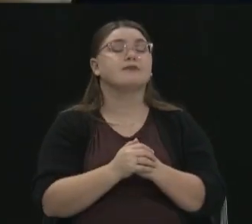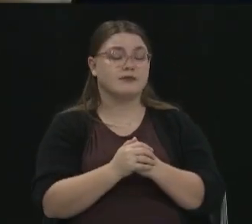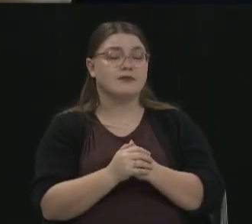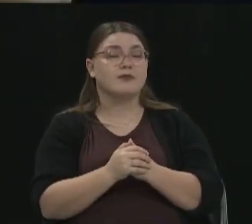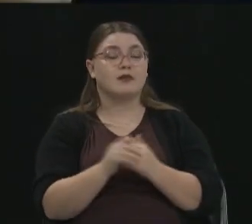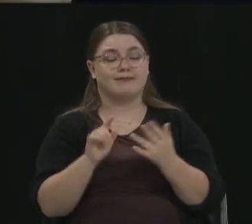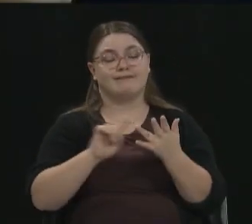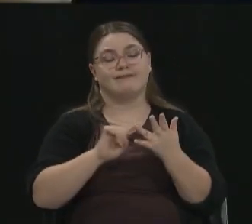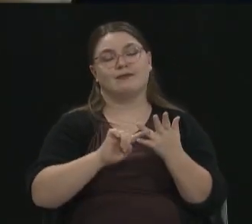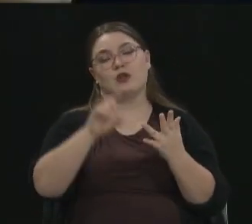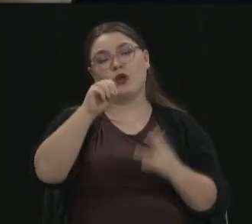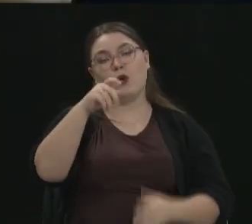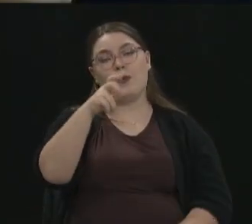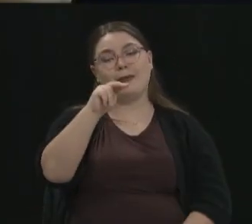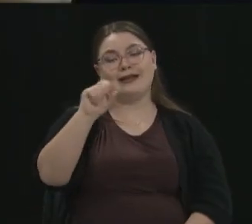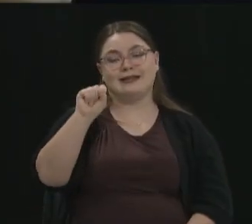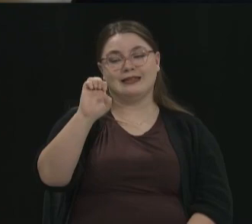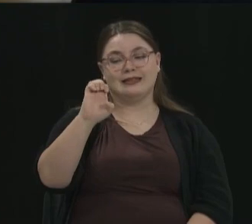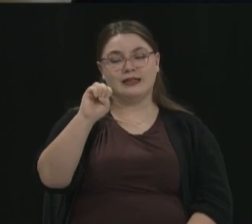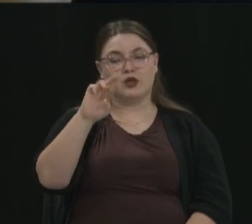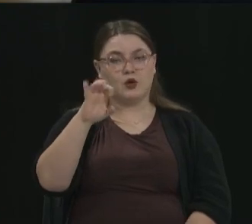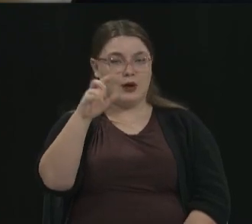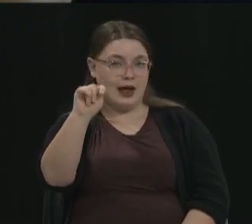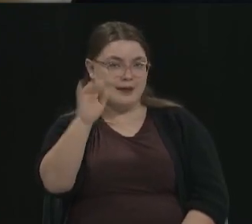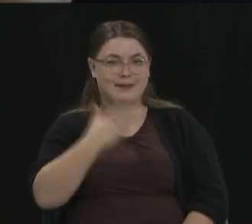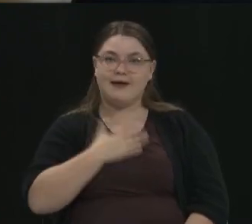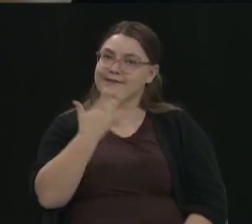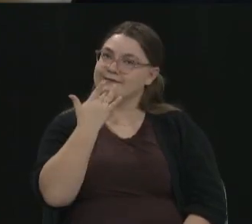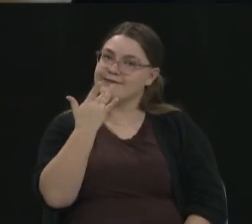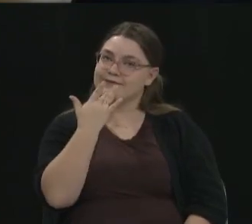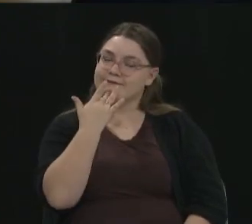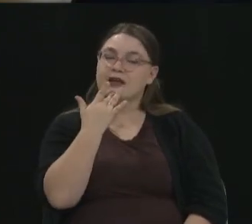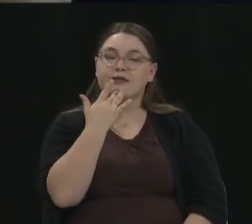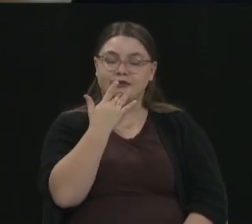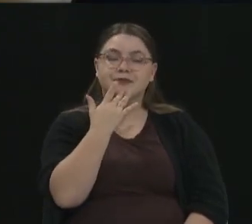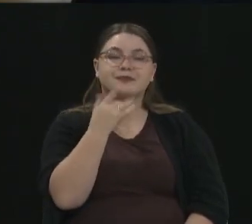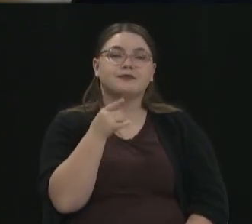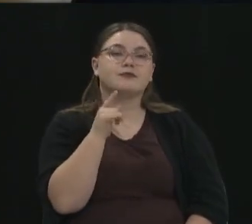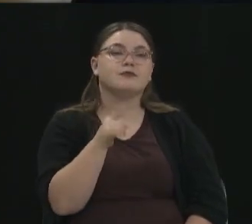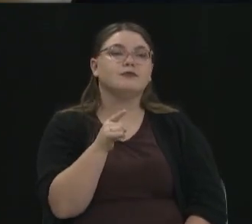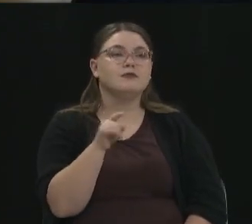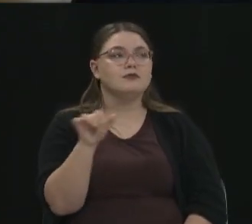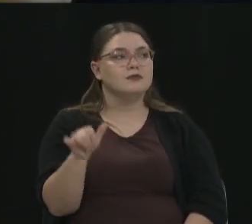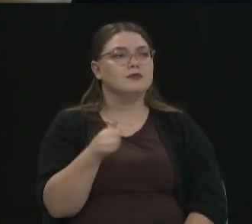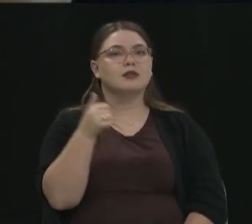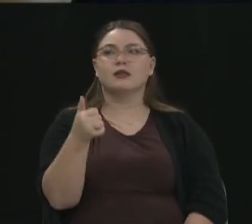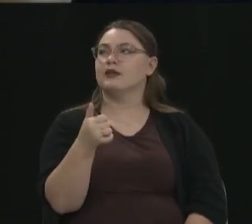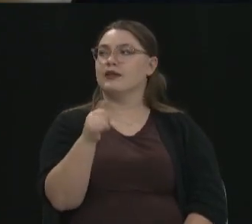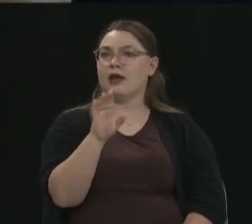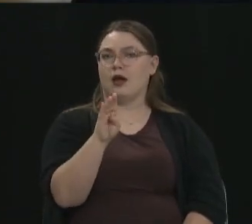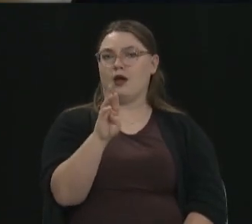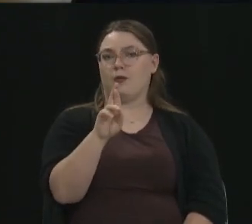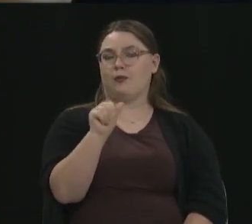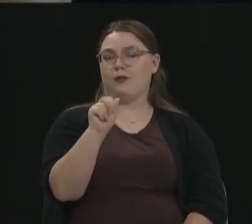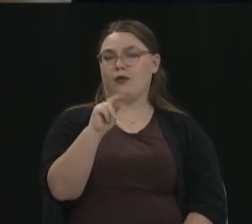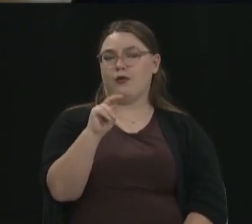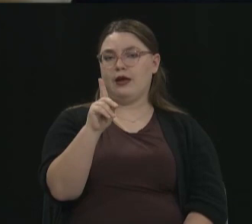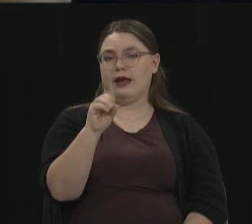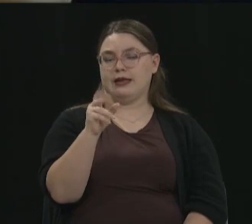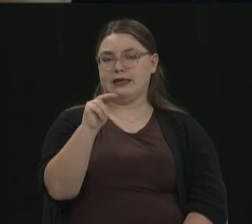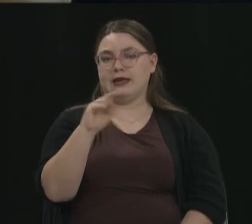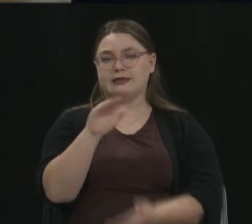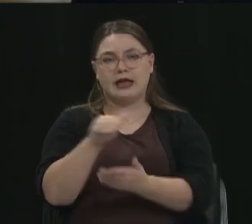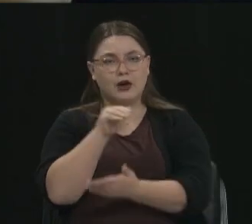is my favorite, but actually the Brennan Center, which was a link you sent me initially, they also do a lot,